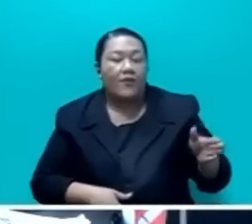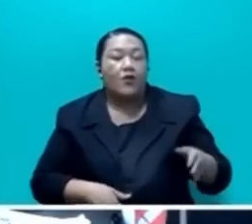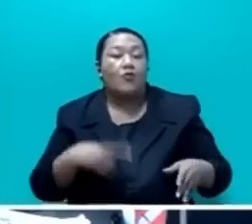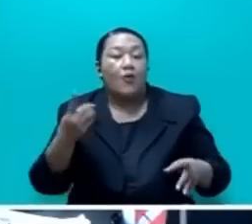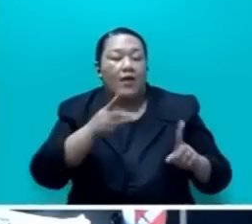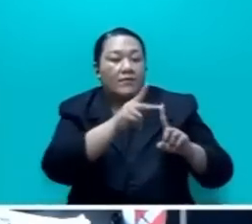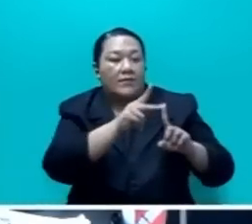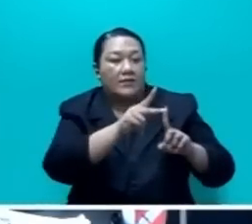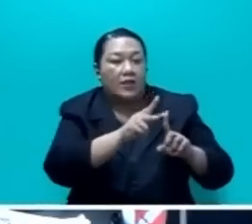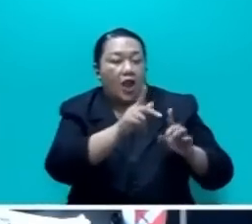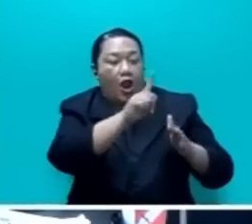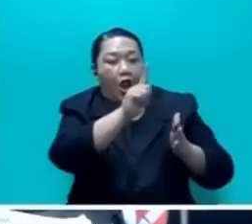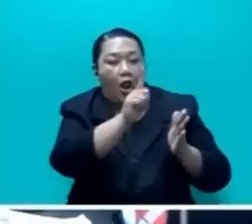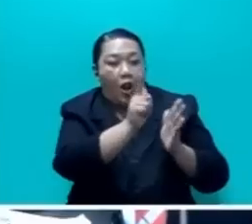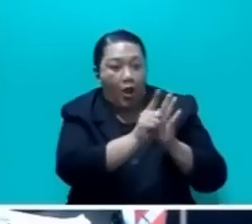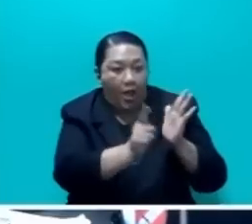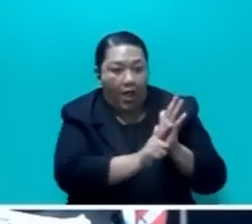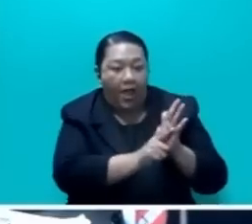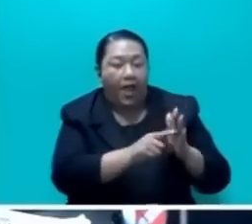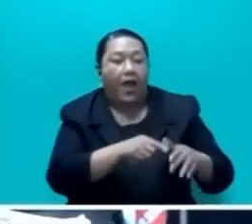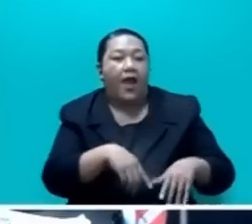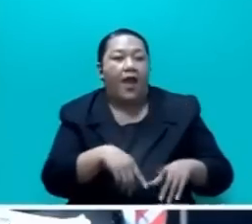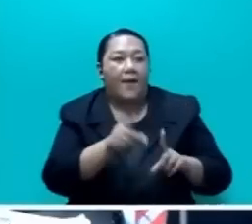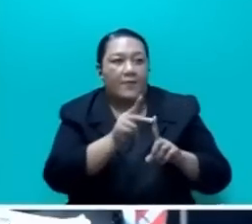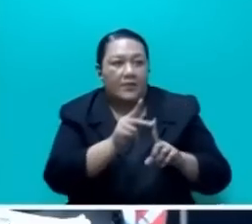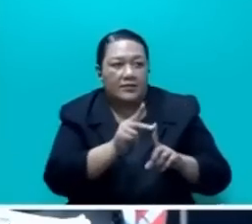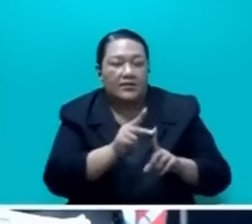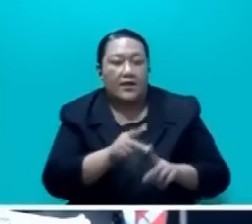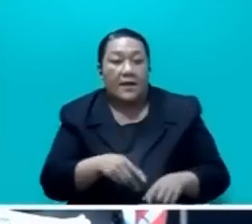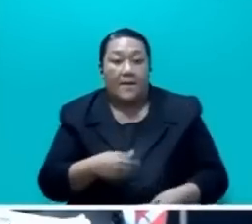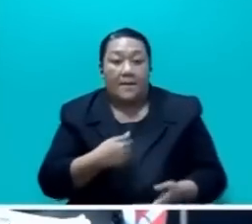politicians." I wanted to be a lawyer,